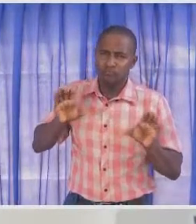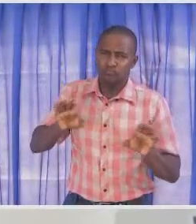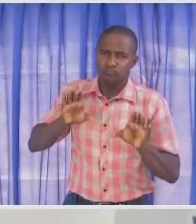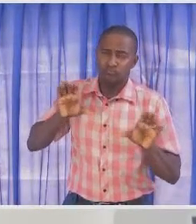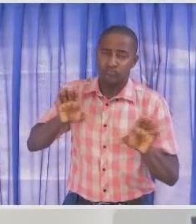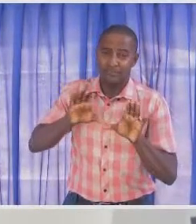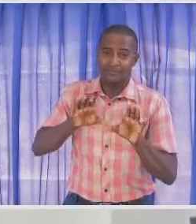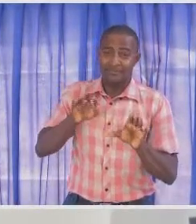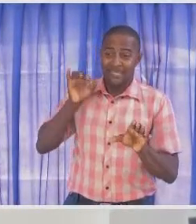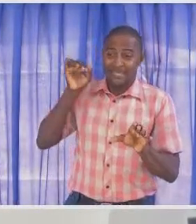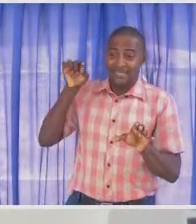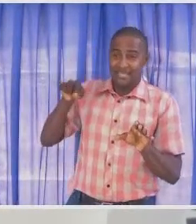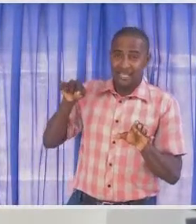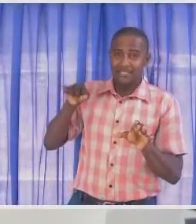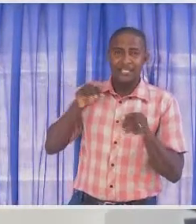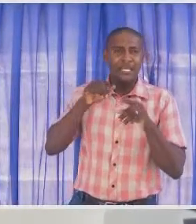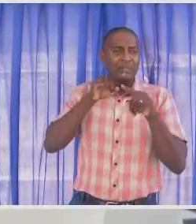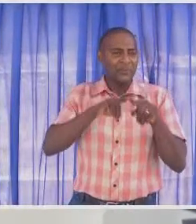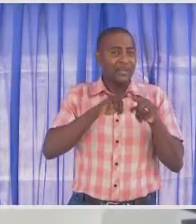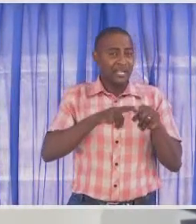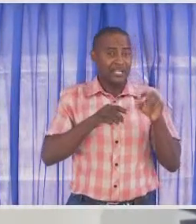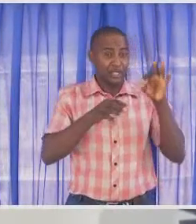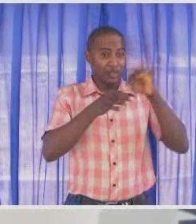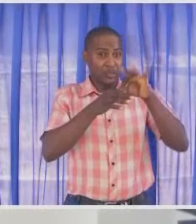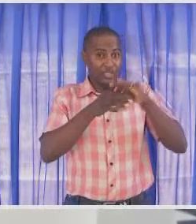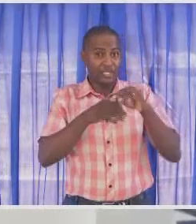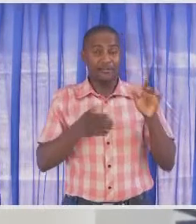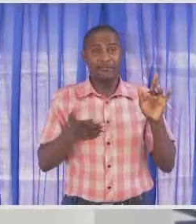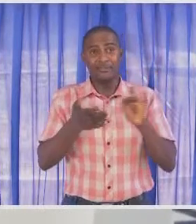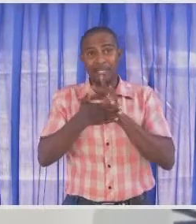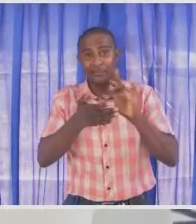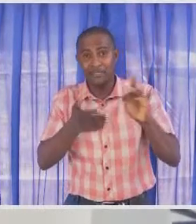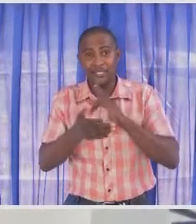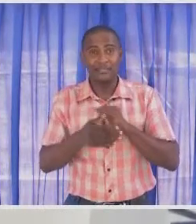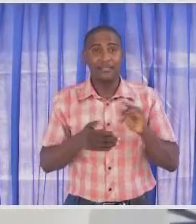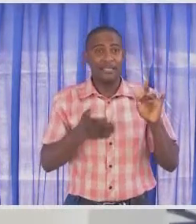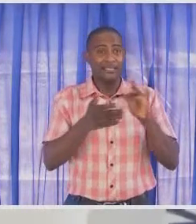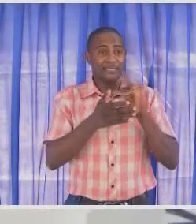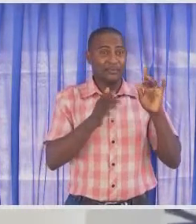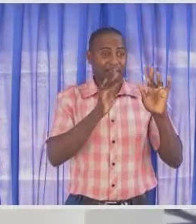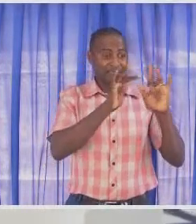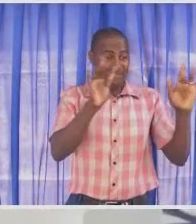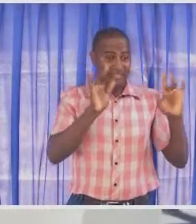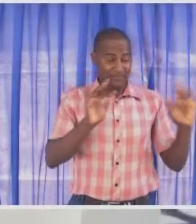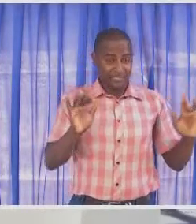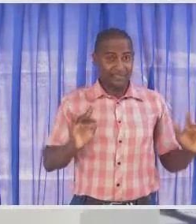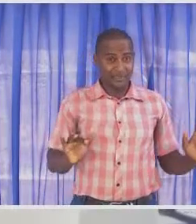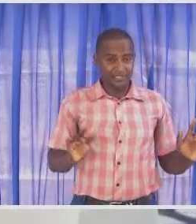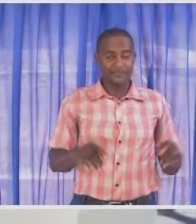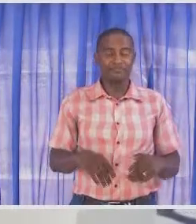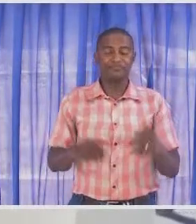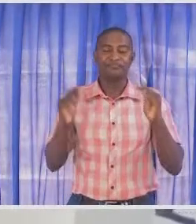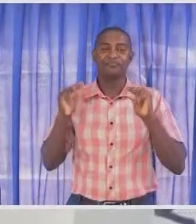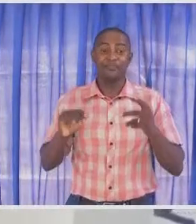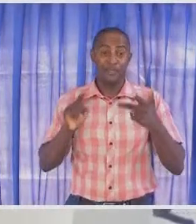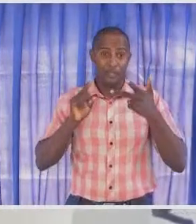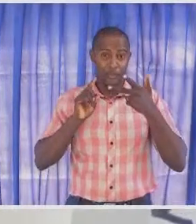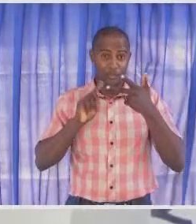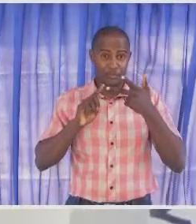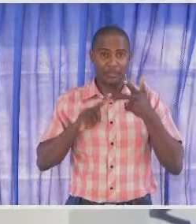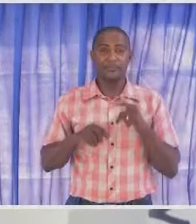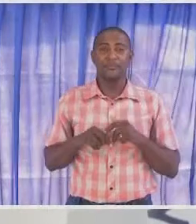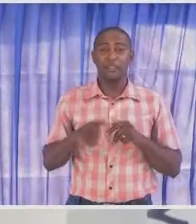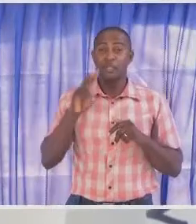This due to the donation of tablets and tablet cases. 3. 2